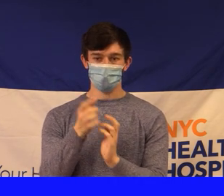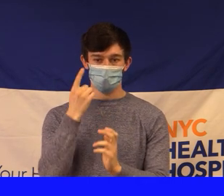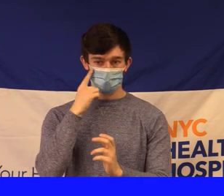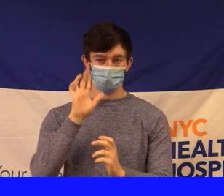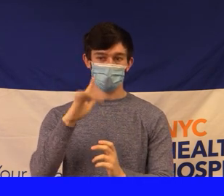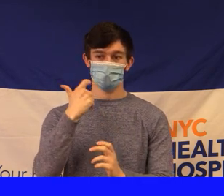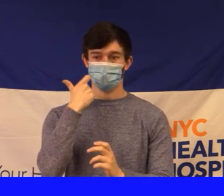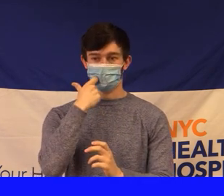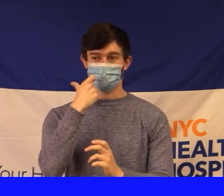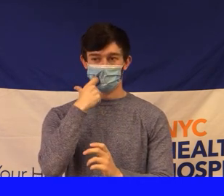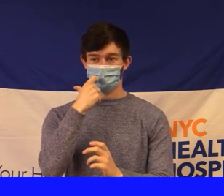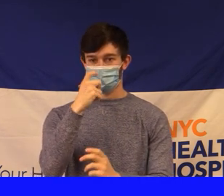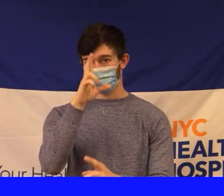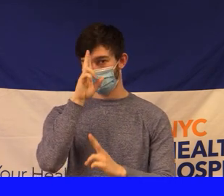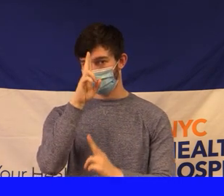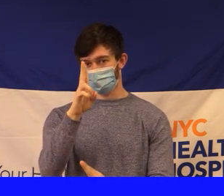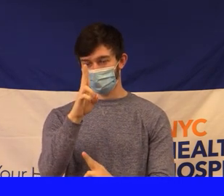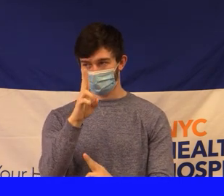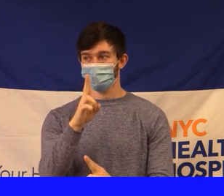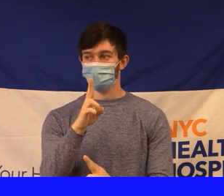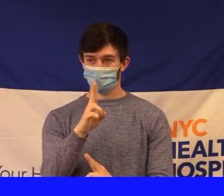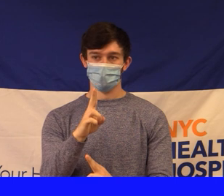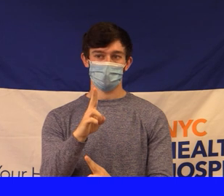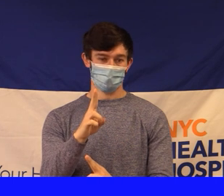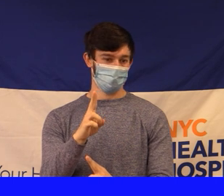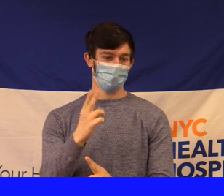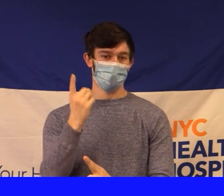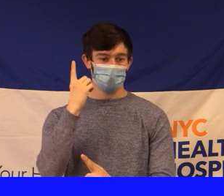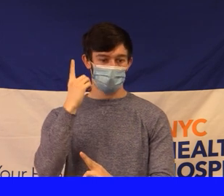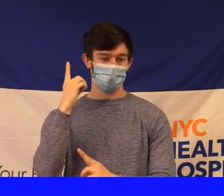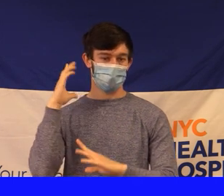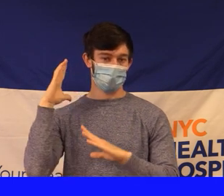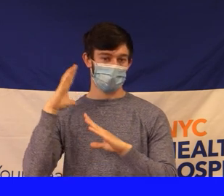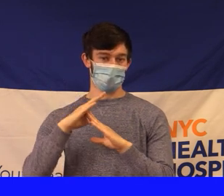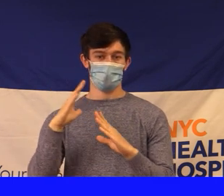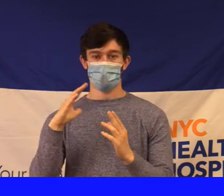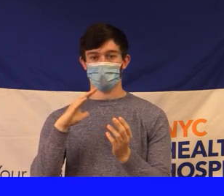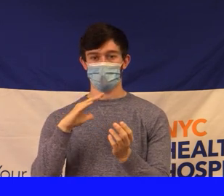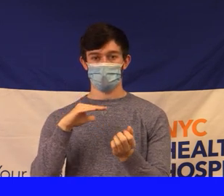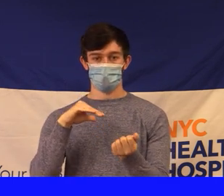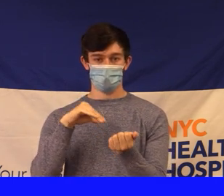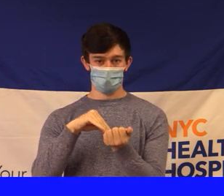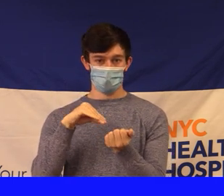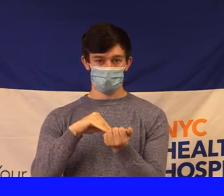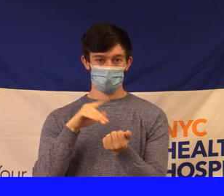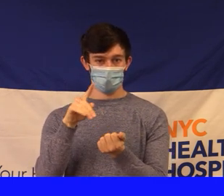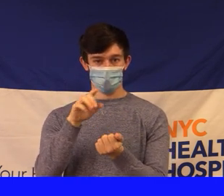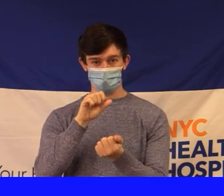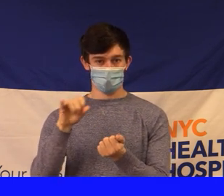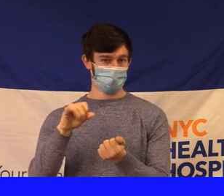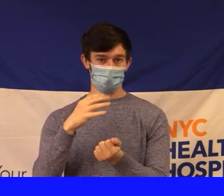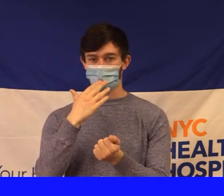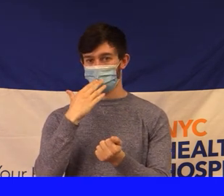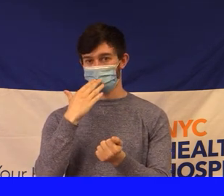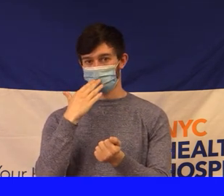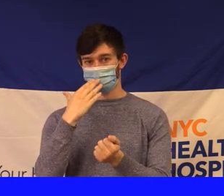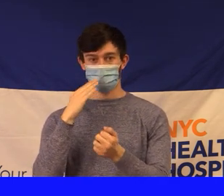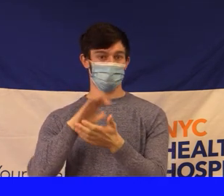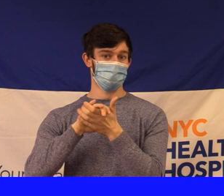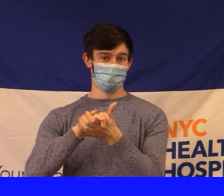recent honor as one of the top providers in Staten Island.